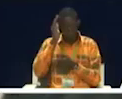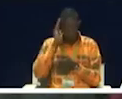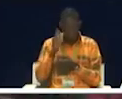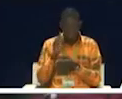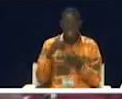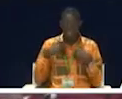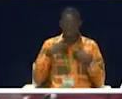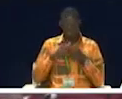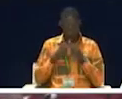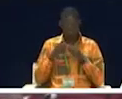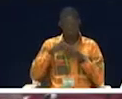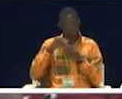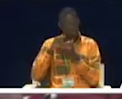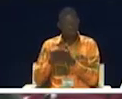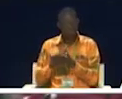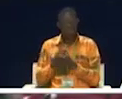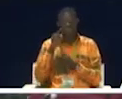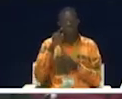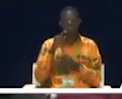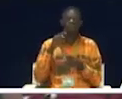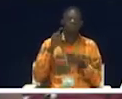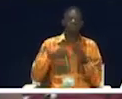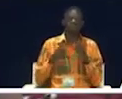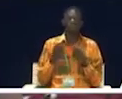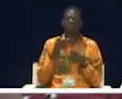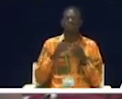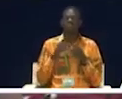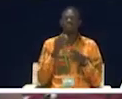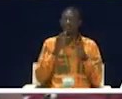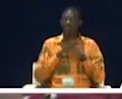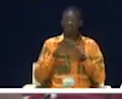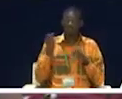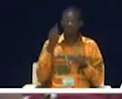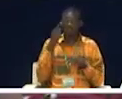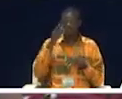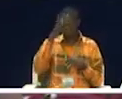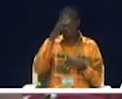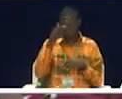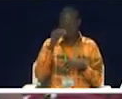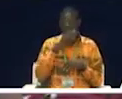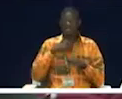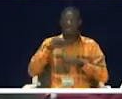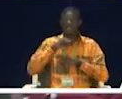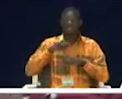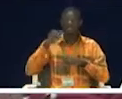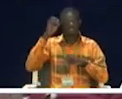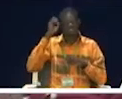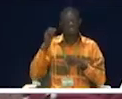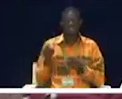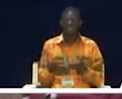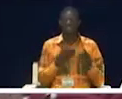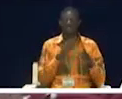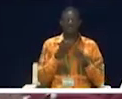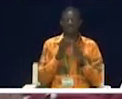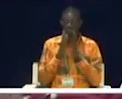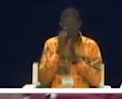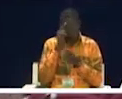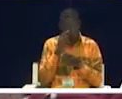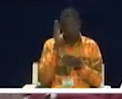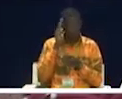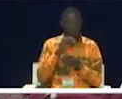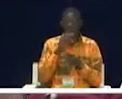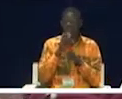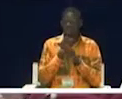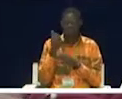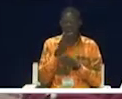boss, you may not be able to relate to him very well. If you don't understand that the Joe and the anointing he carries, when he prays for you, you may not receive